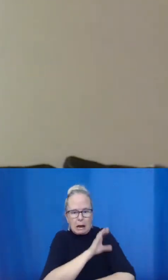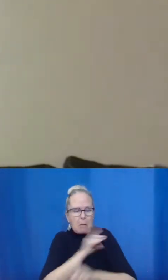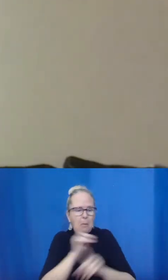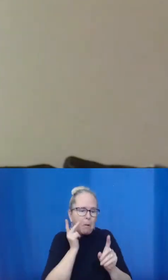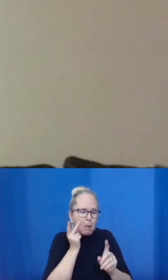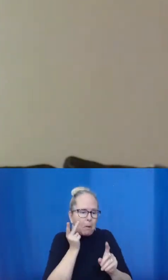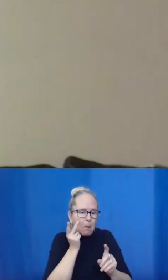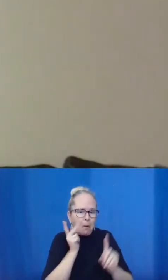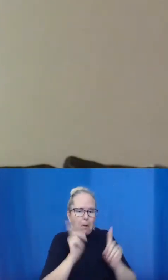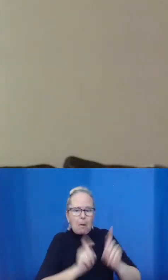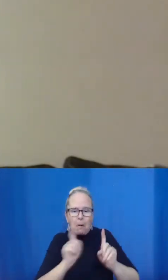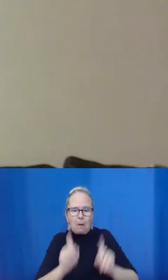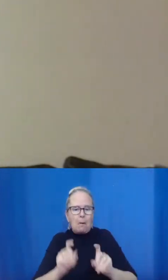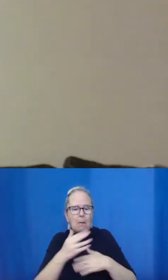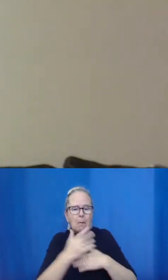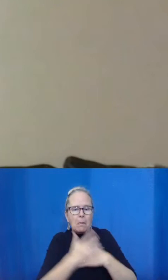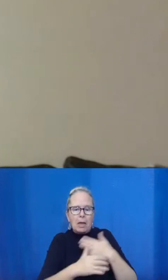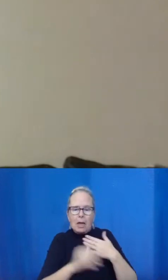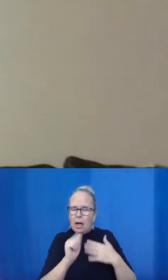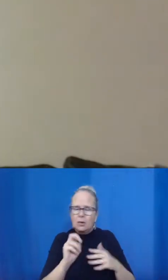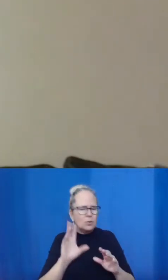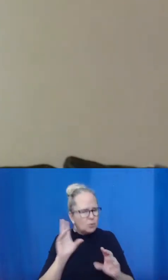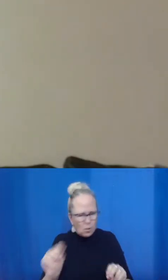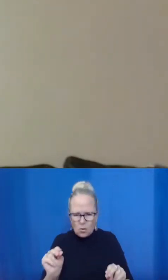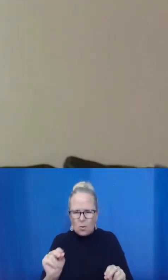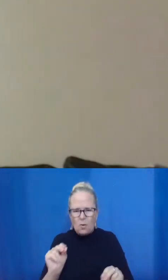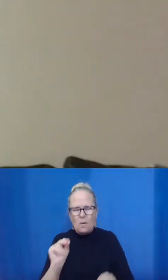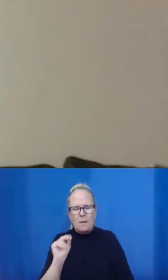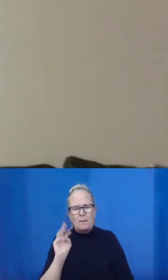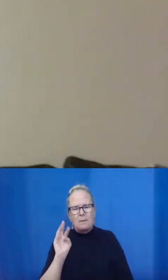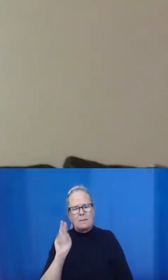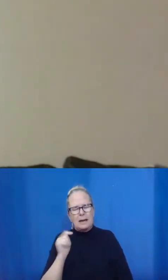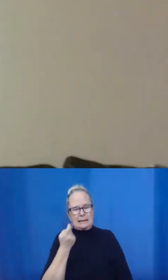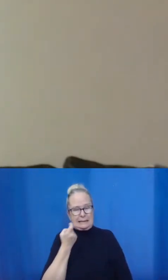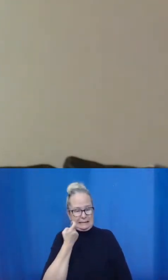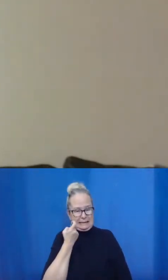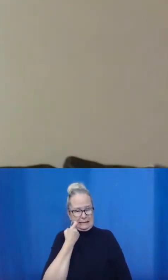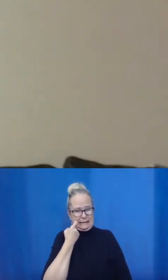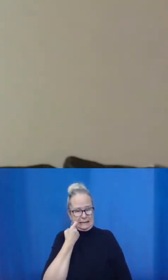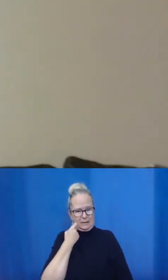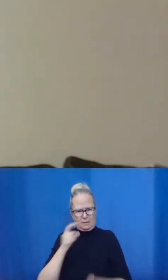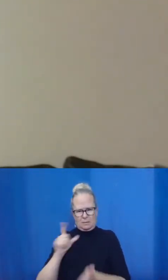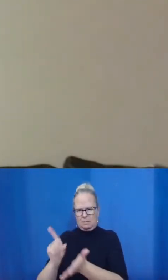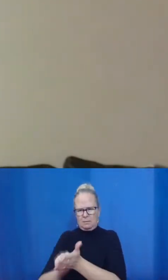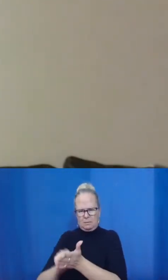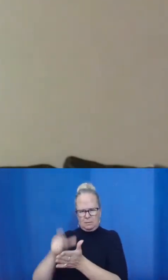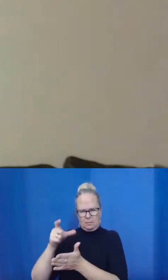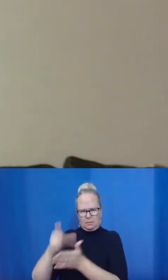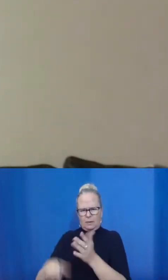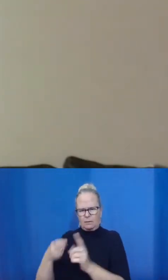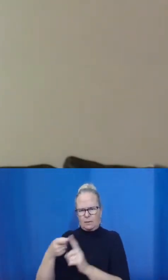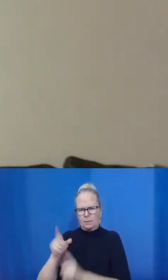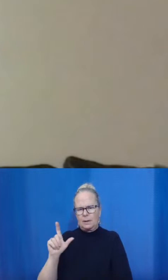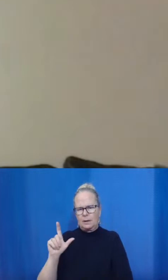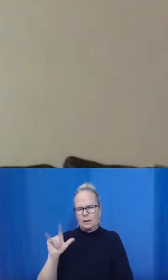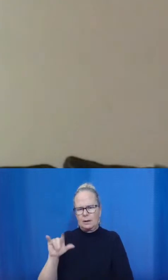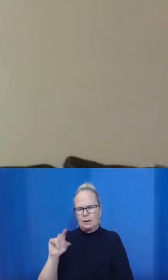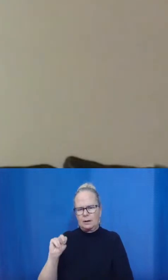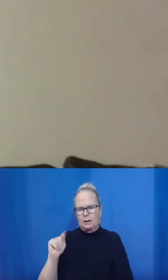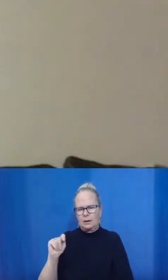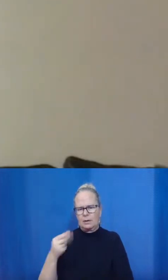800 patients with blood cancers compared to a control group, and they found extremely minimal